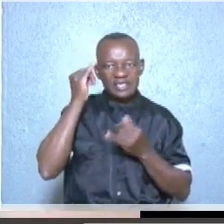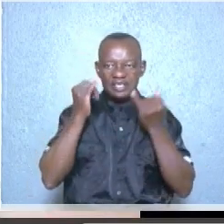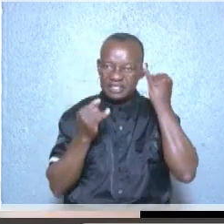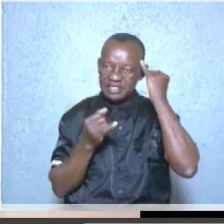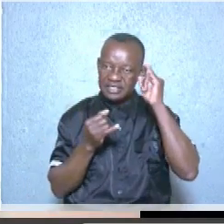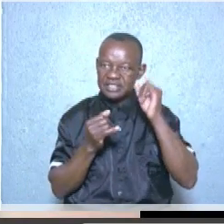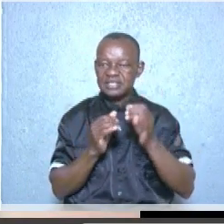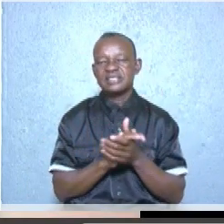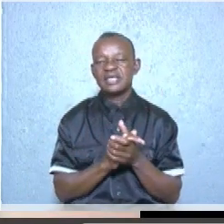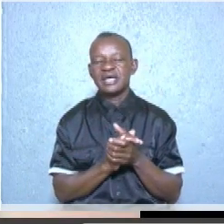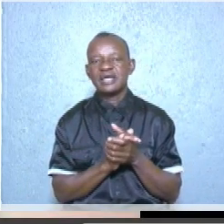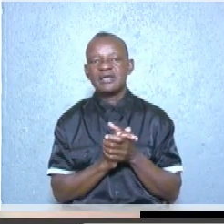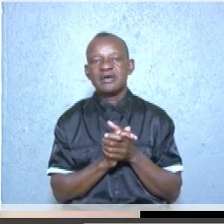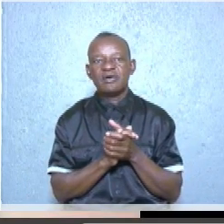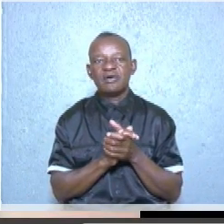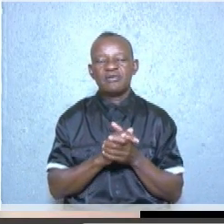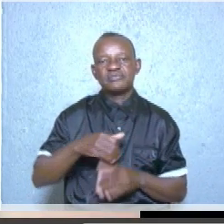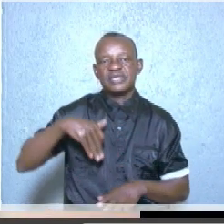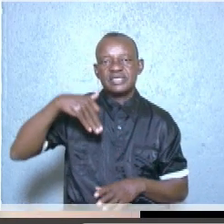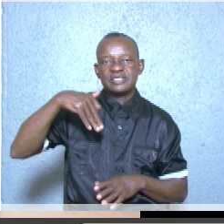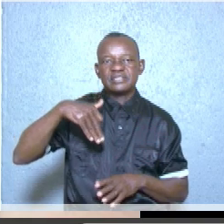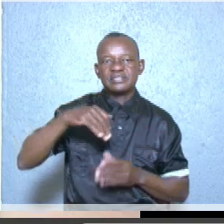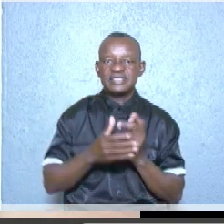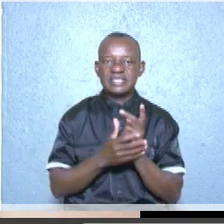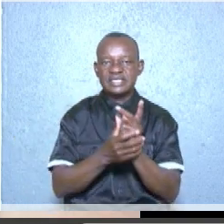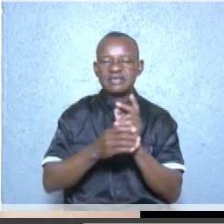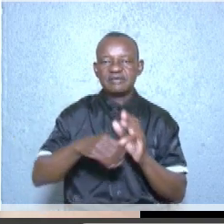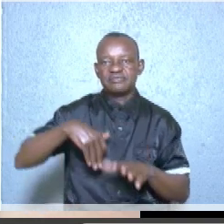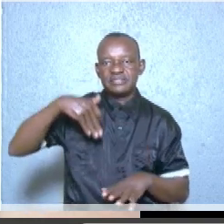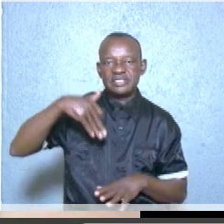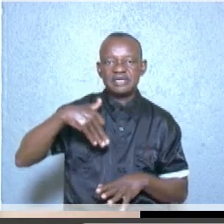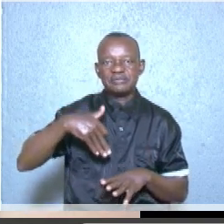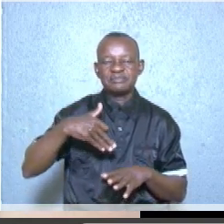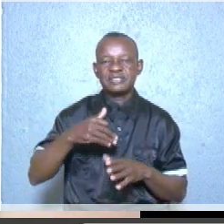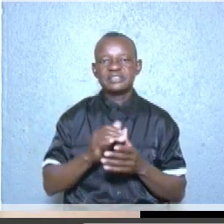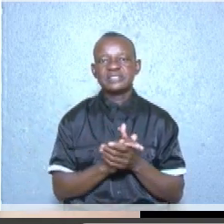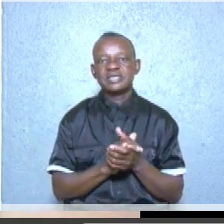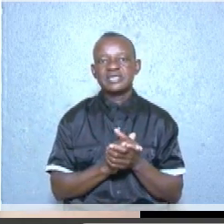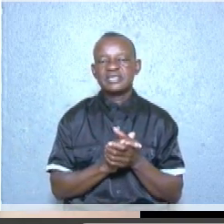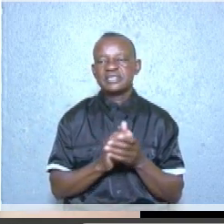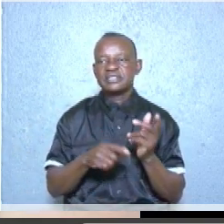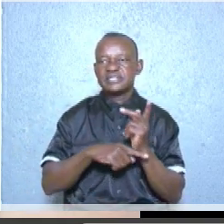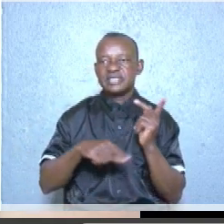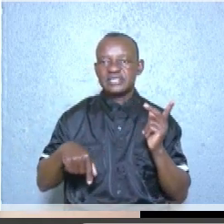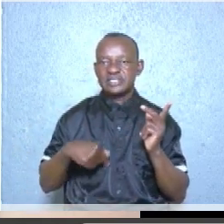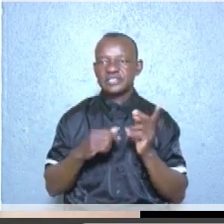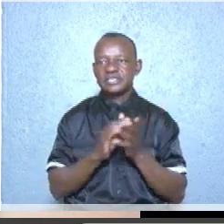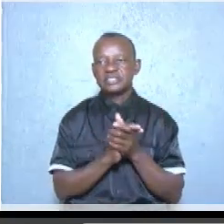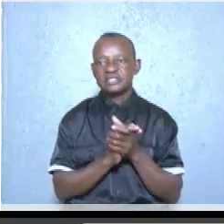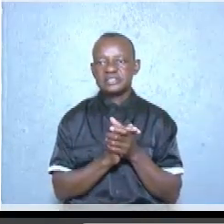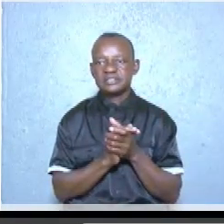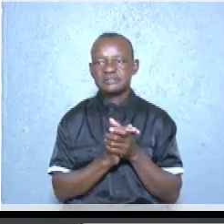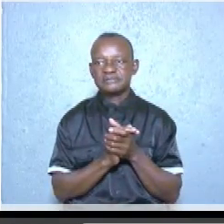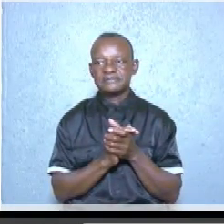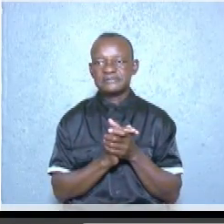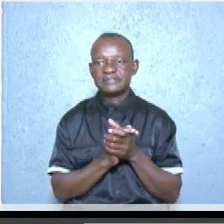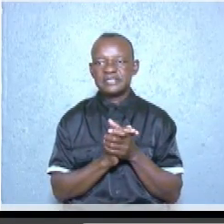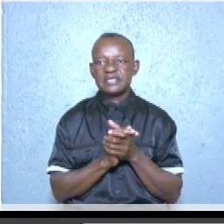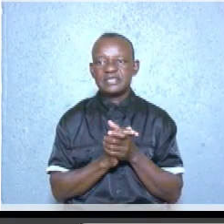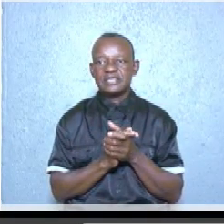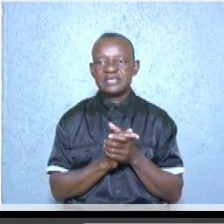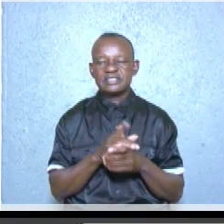the patron of the JP Karuaihe Trust Fund. So I got very much involved in dealing with him. So it was an absolute